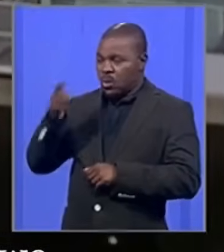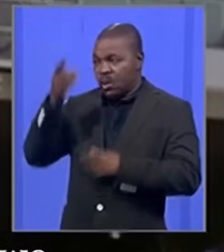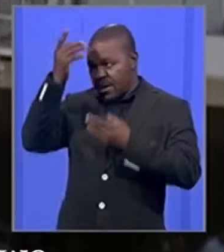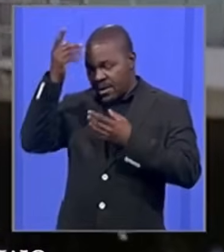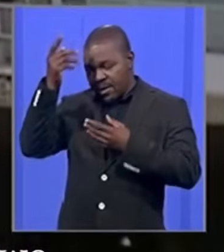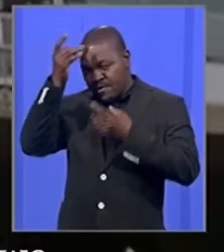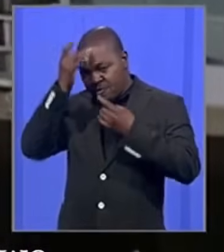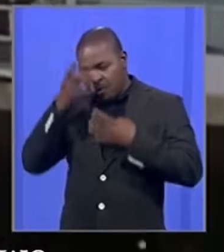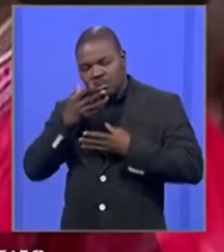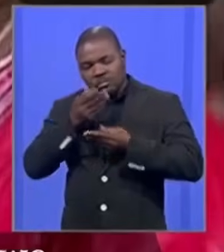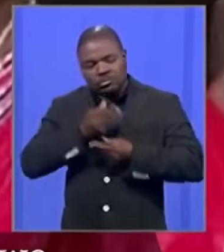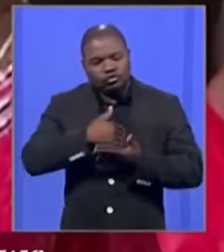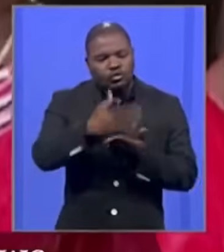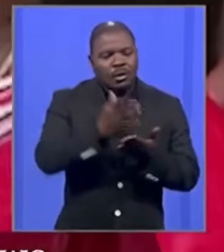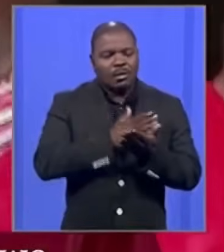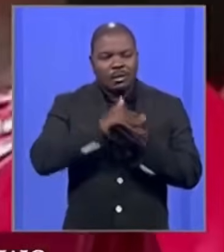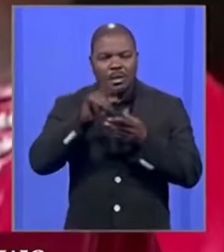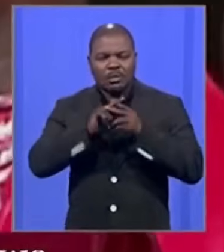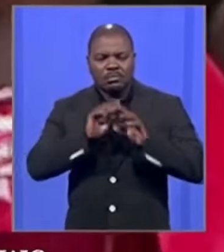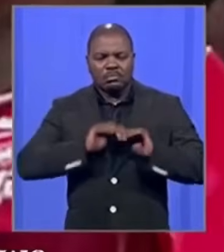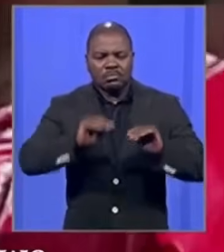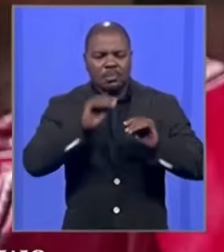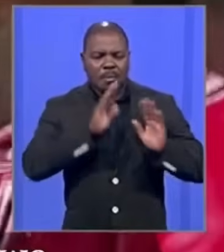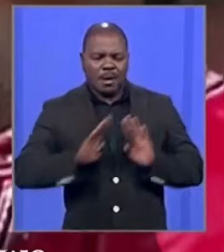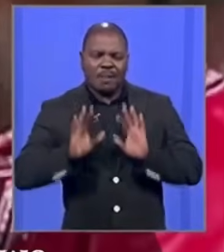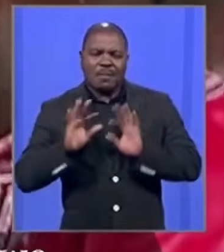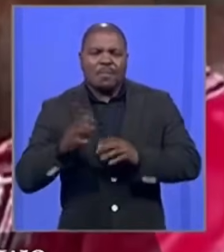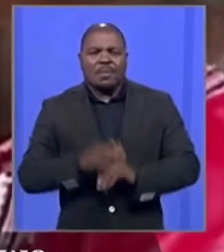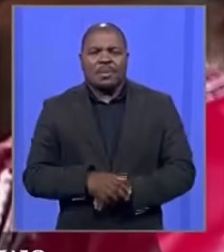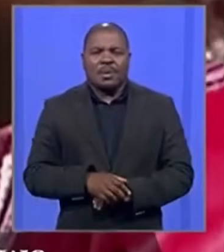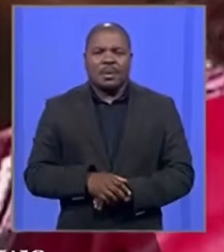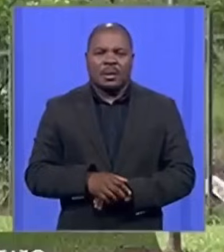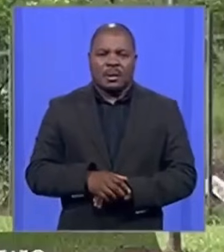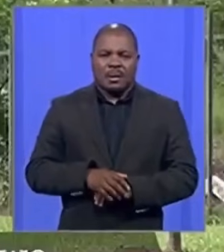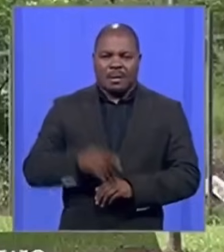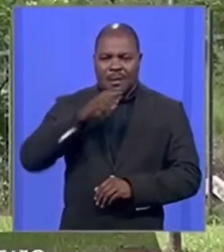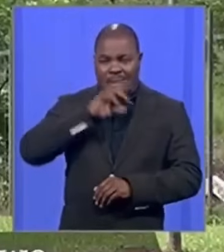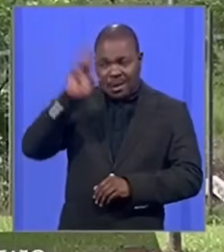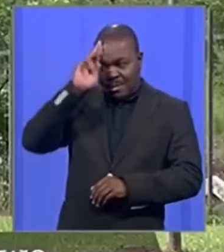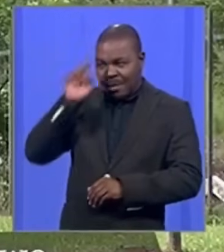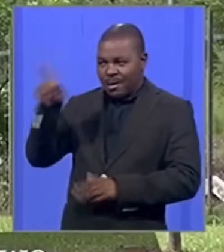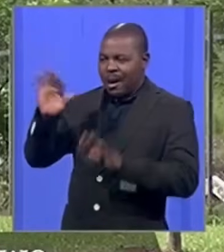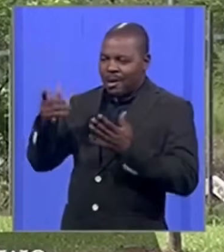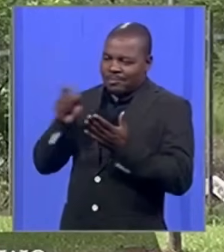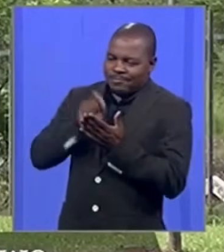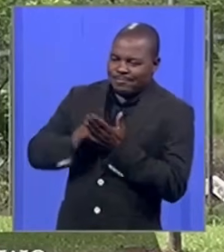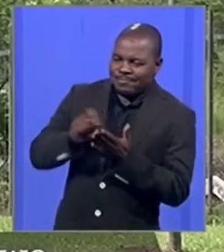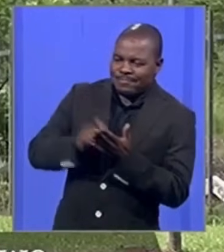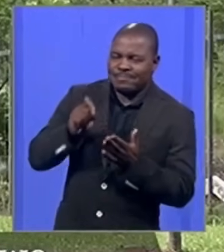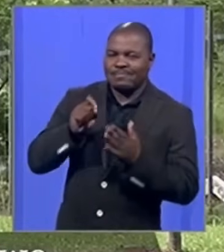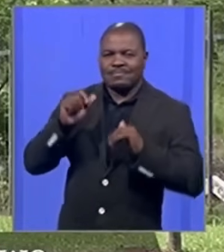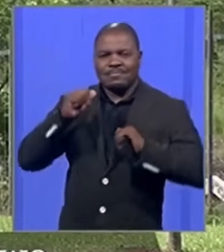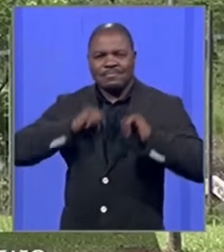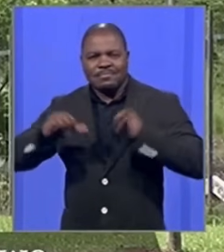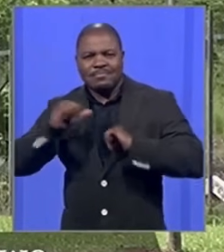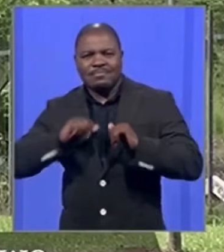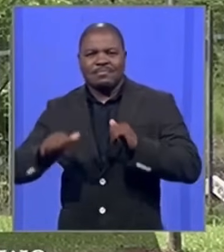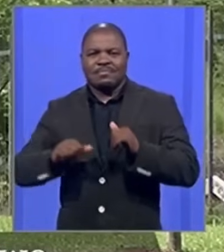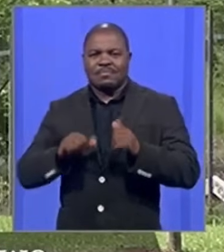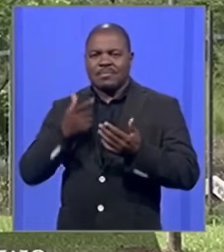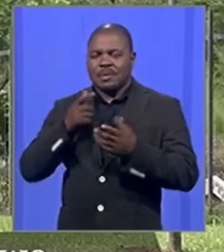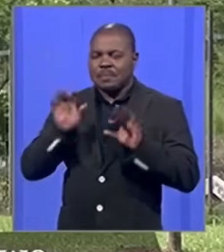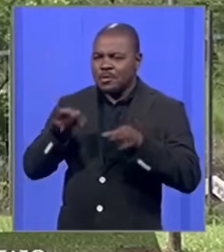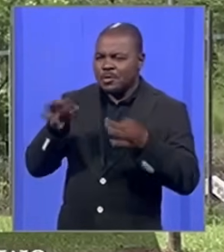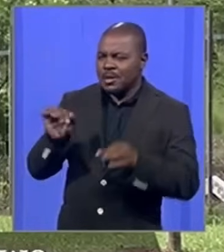go ba ruta ka ga maitseo. I remember him by his writing, the compositions that he wrote. That